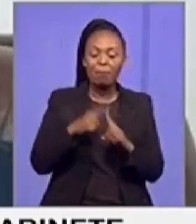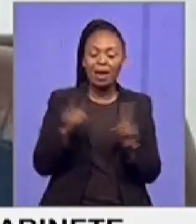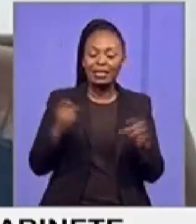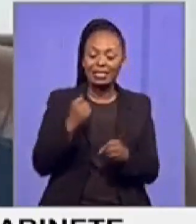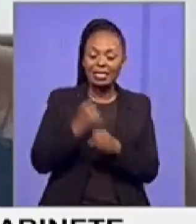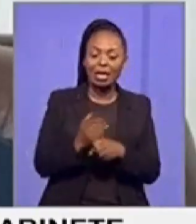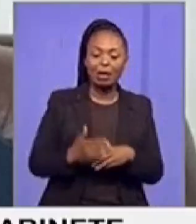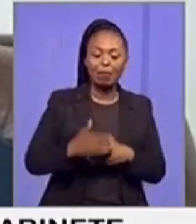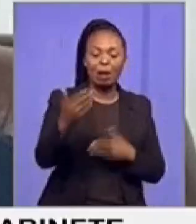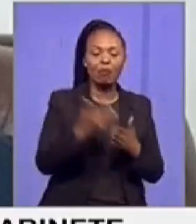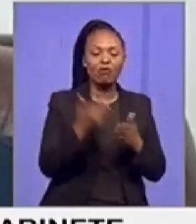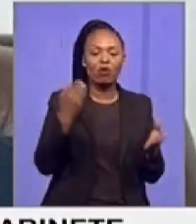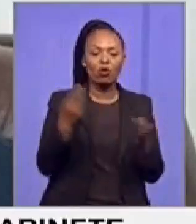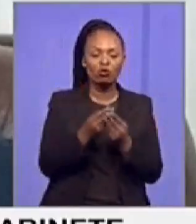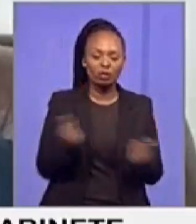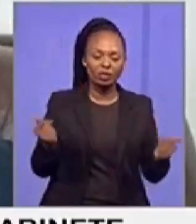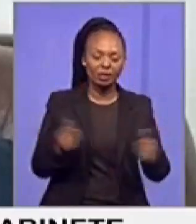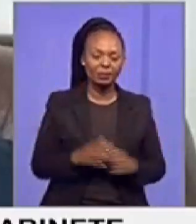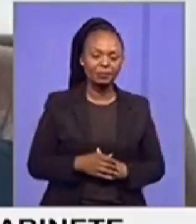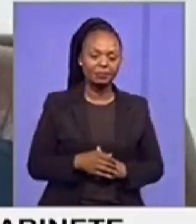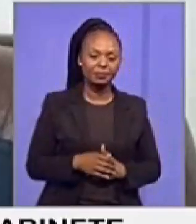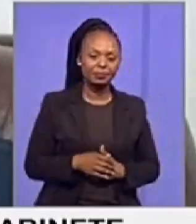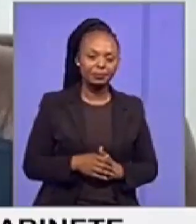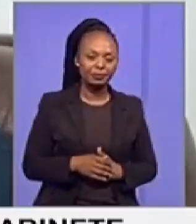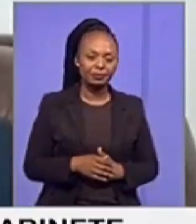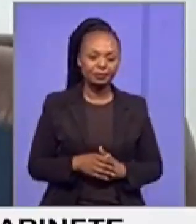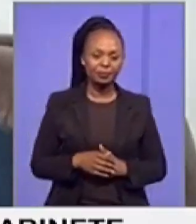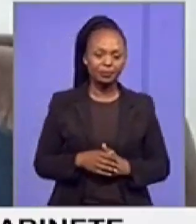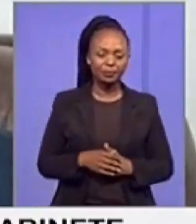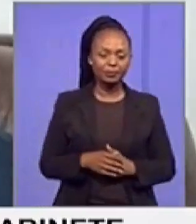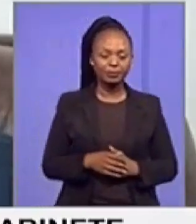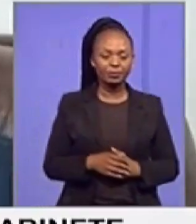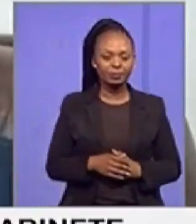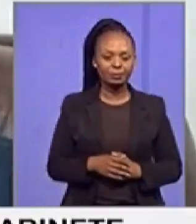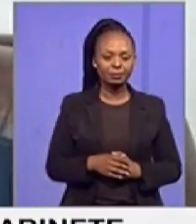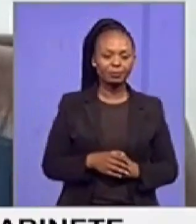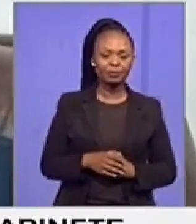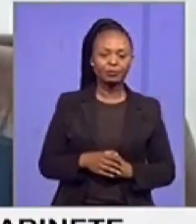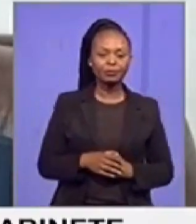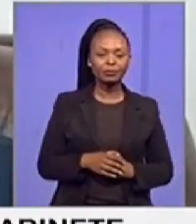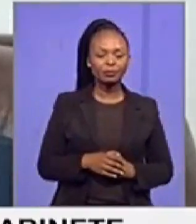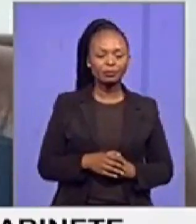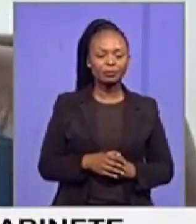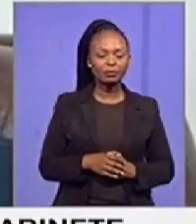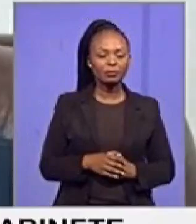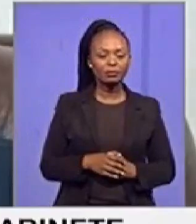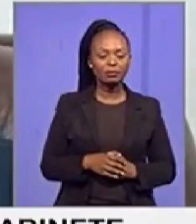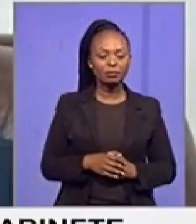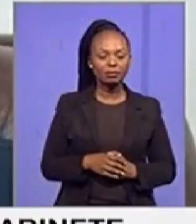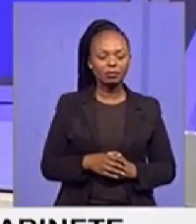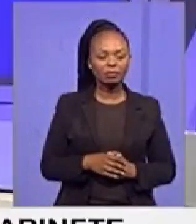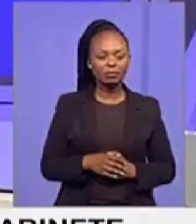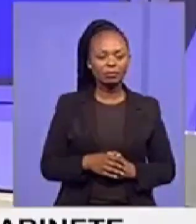tharabollo ho mathata a re tobaneng le ona a kgaello ya motlakase mo naheng ena ya South Africa.